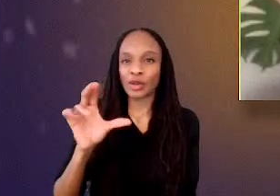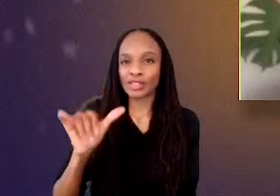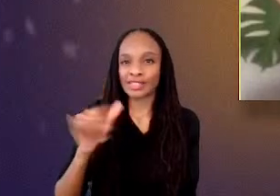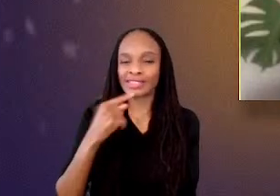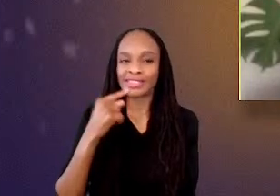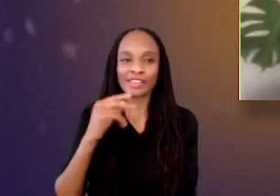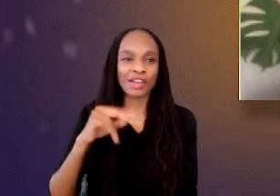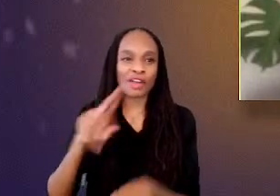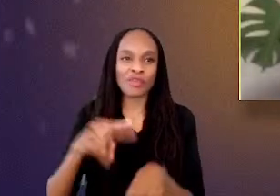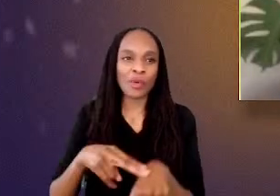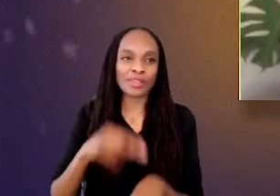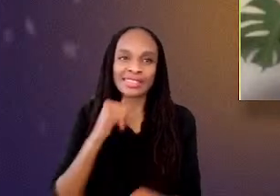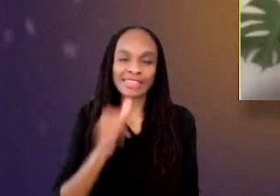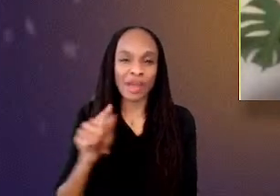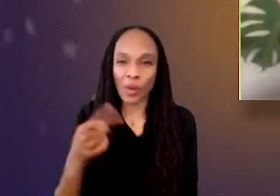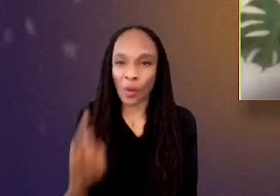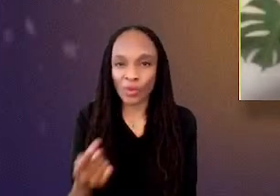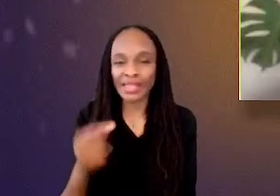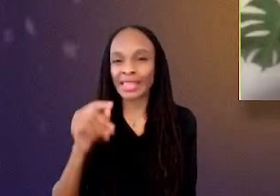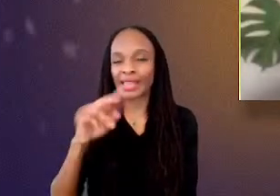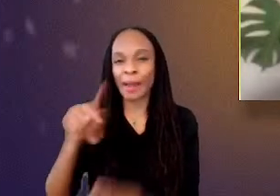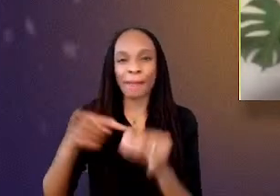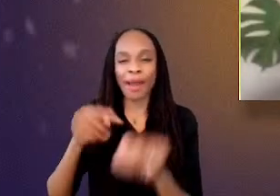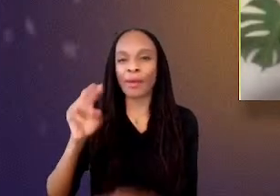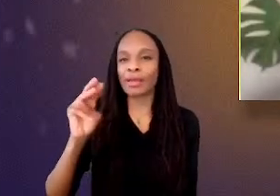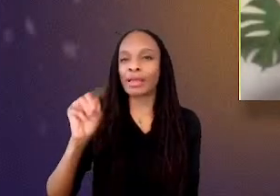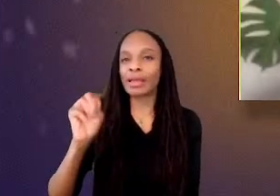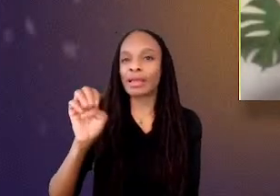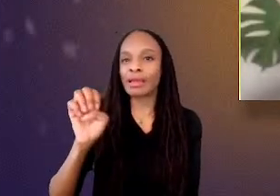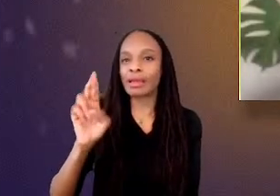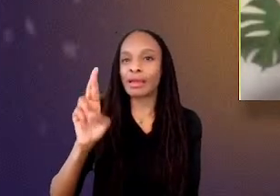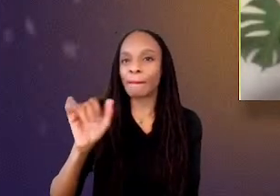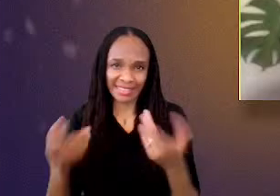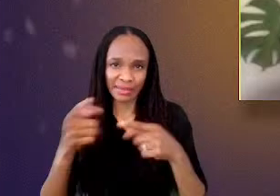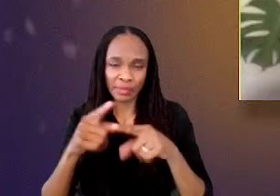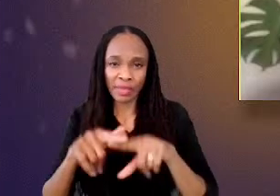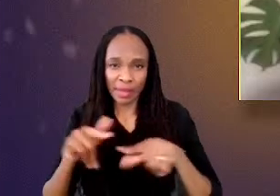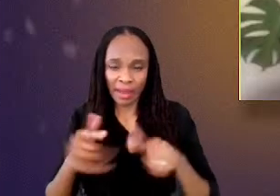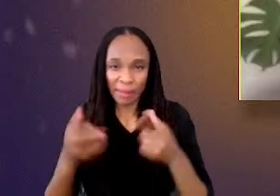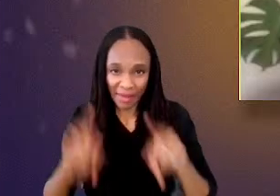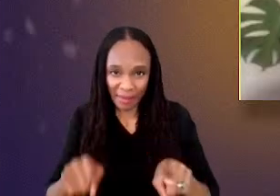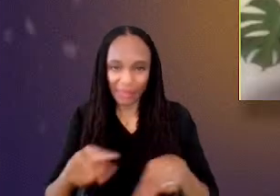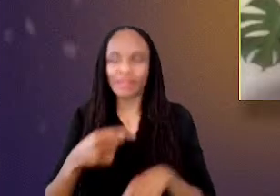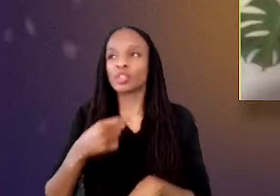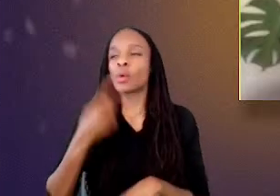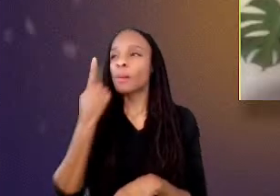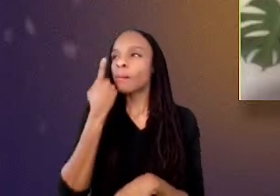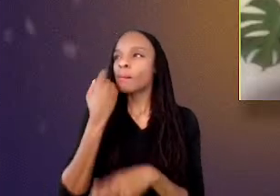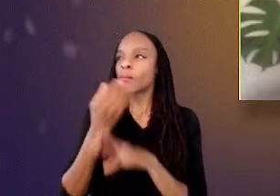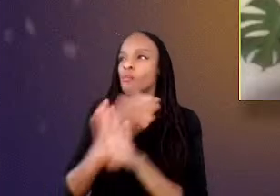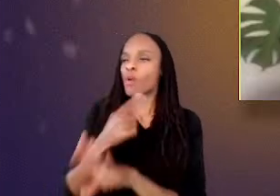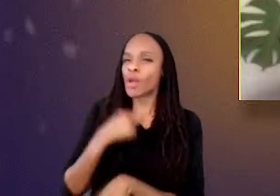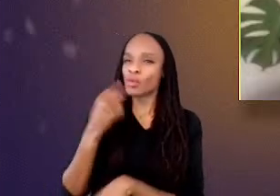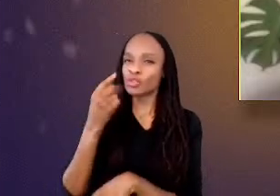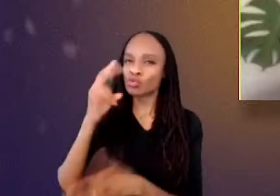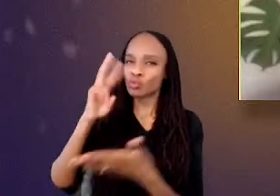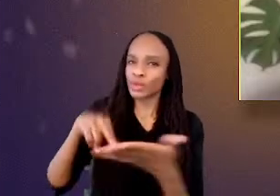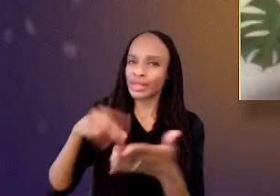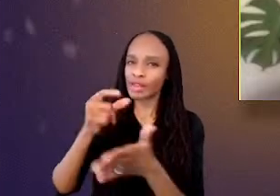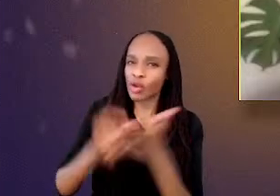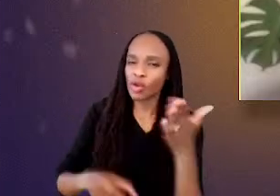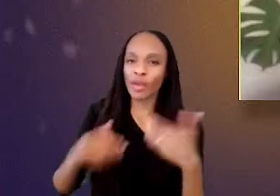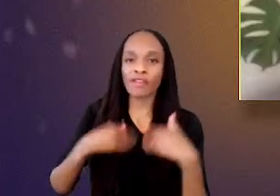merit, right? Of course it isn't. We know that. It's certainly there before this. Like, there's so many films that are